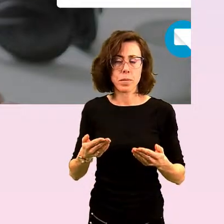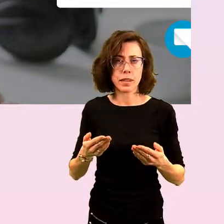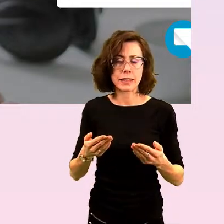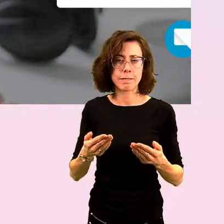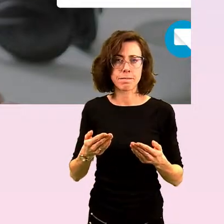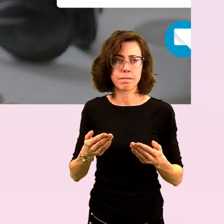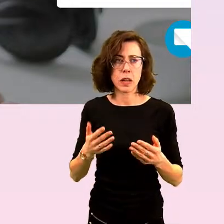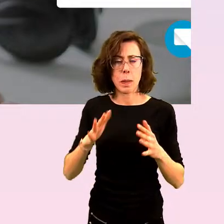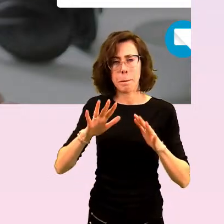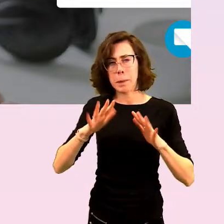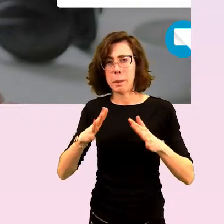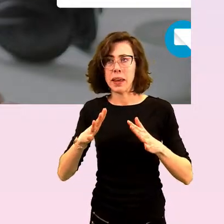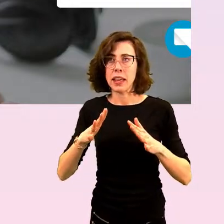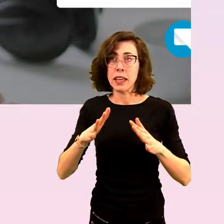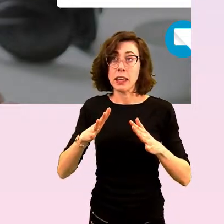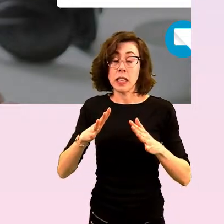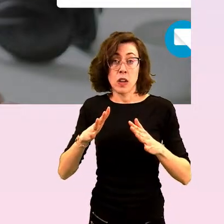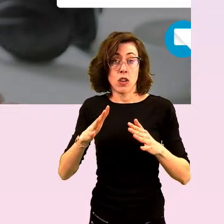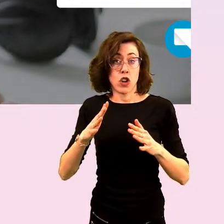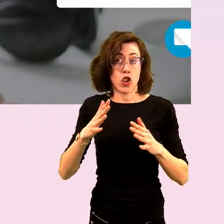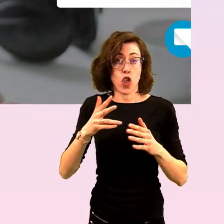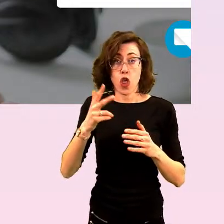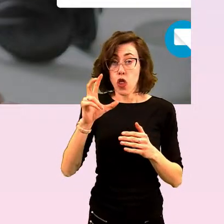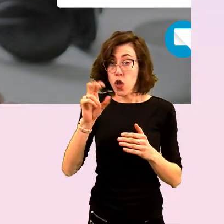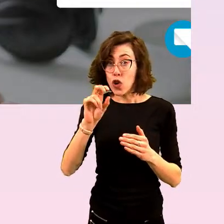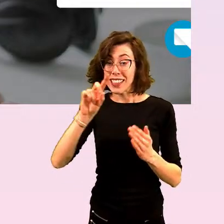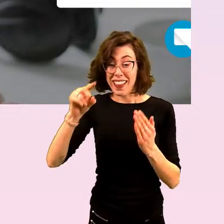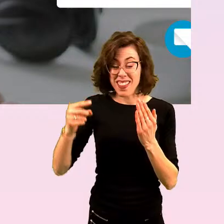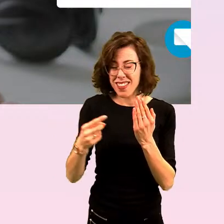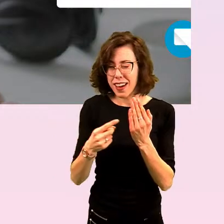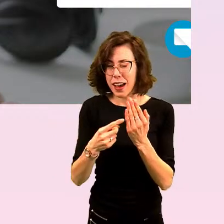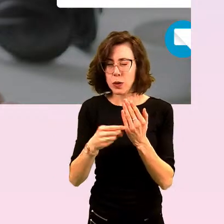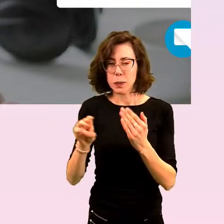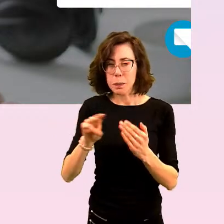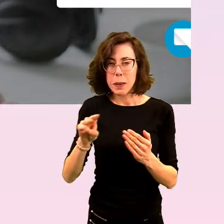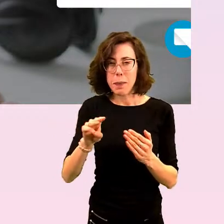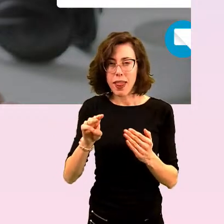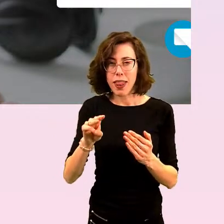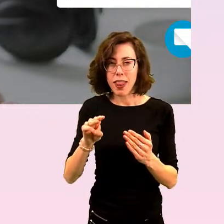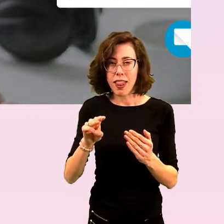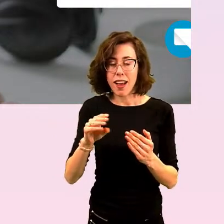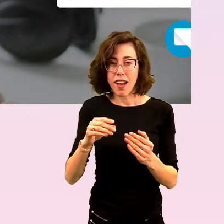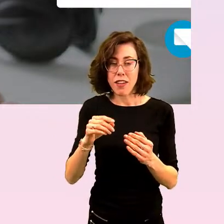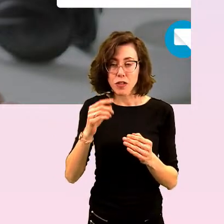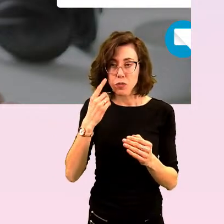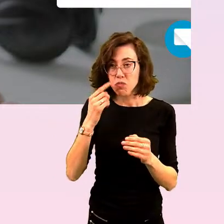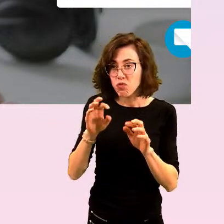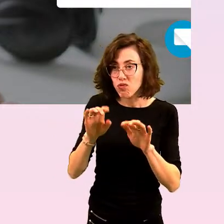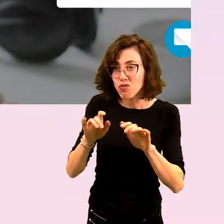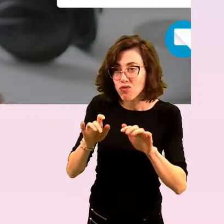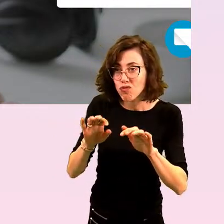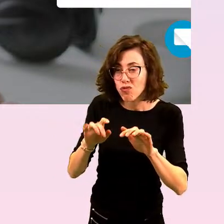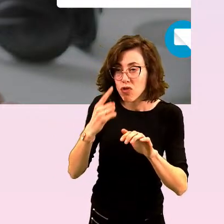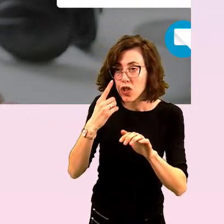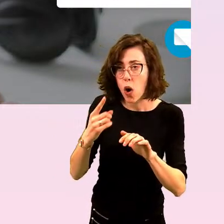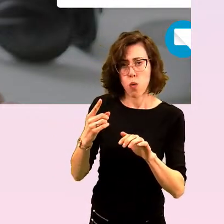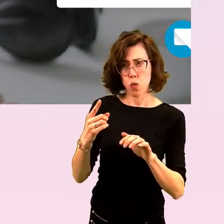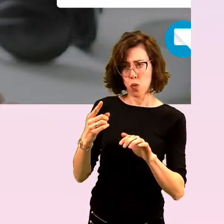maybe 30,000 odd individuals have actually maybe gone onto the site and seen something that they like to do.